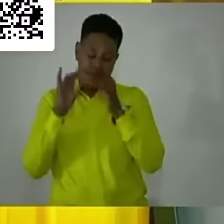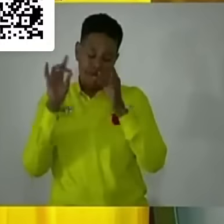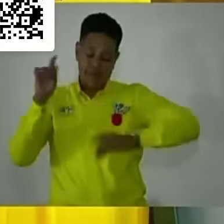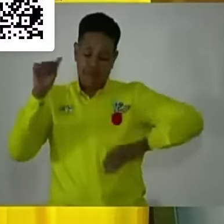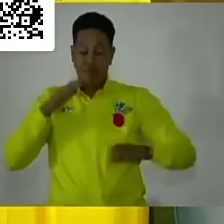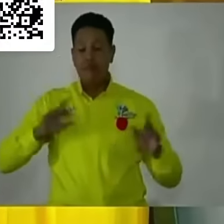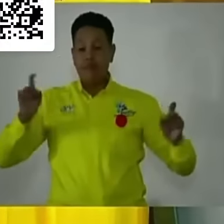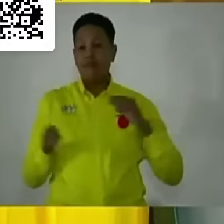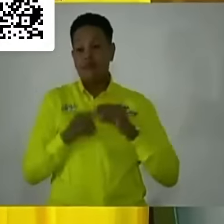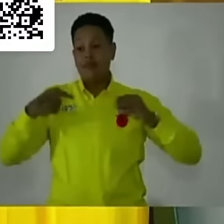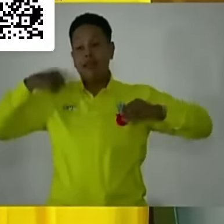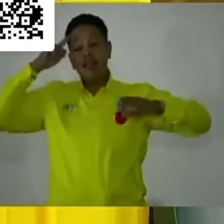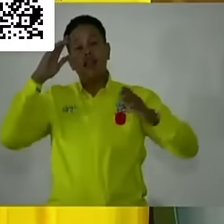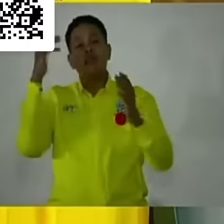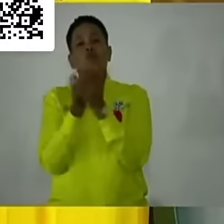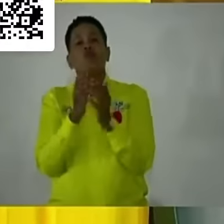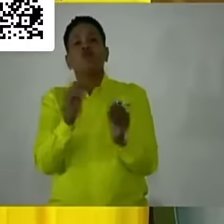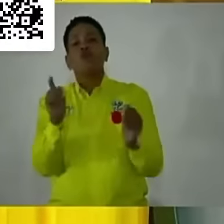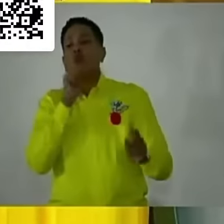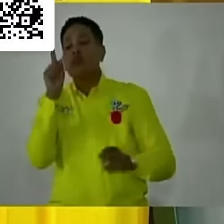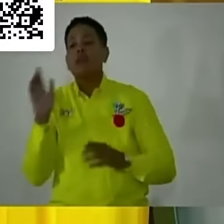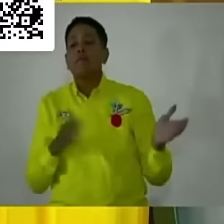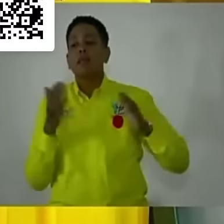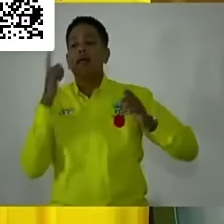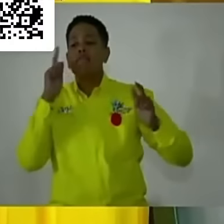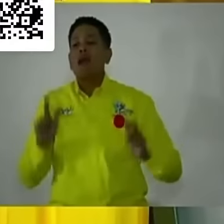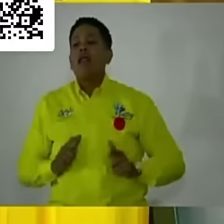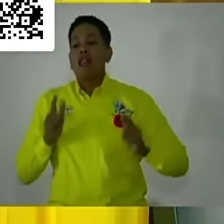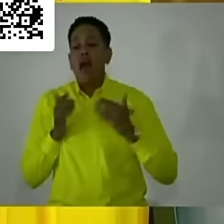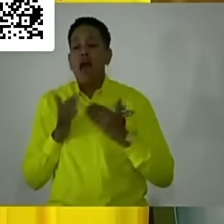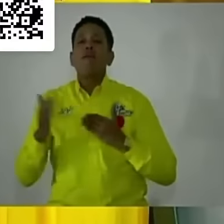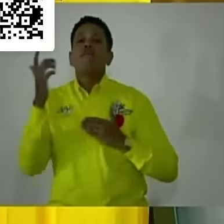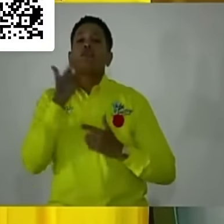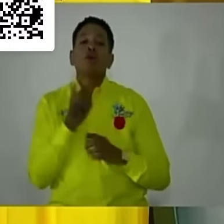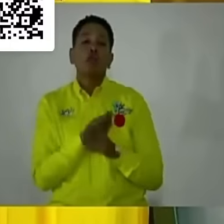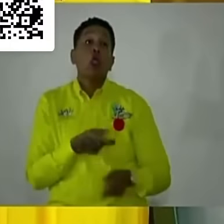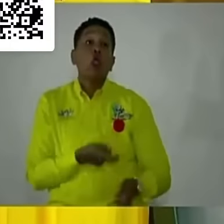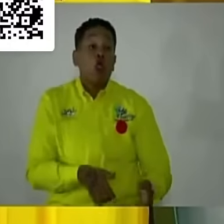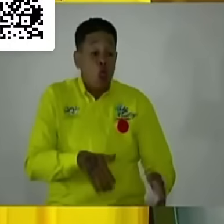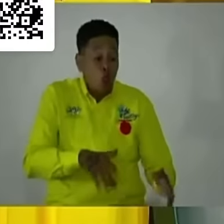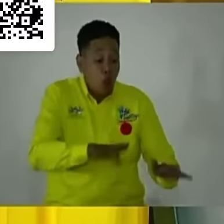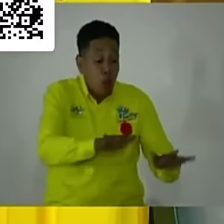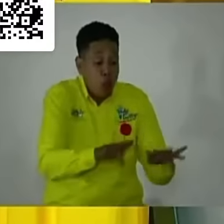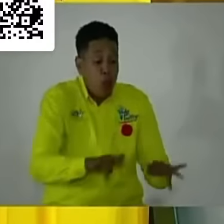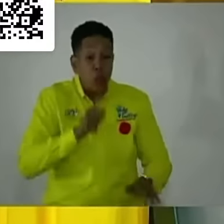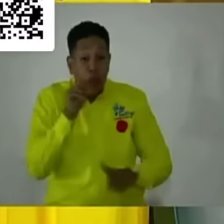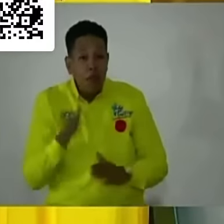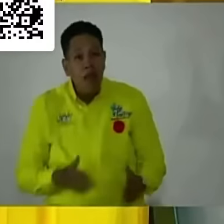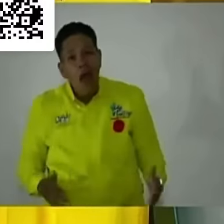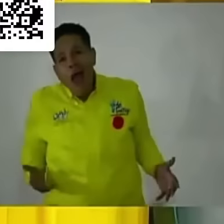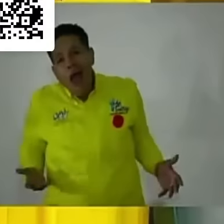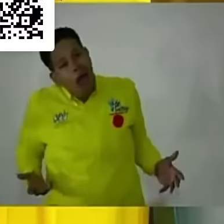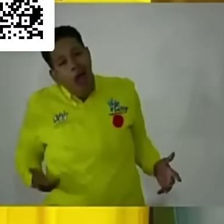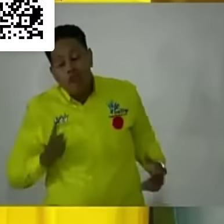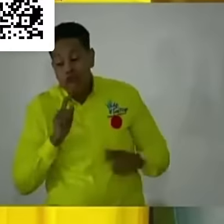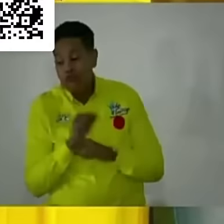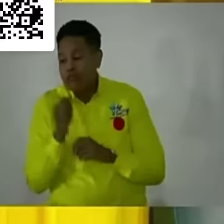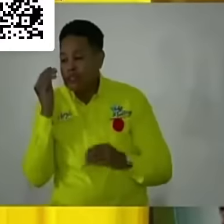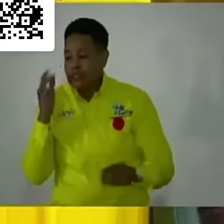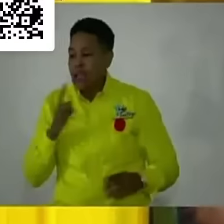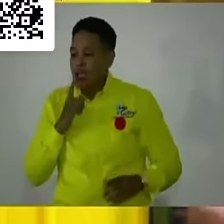proves that there is no real plan for life after bauxite. It has been indicated that bauxite